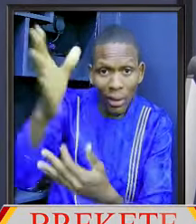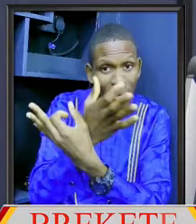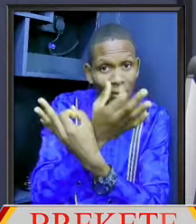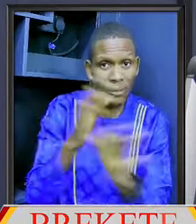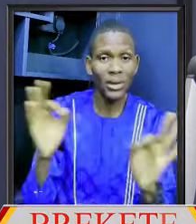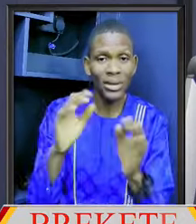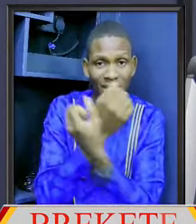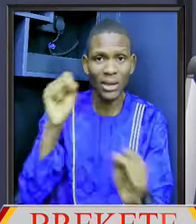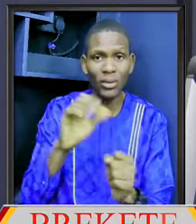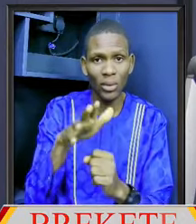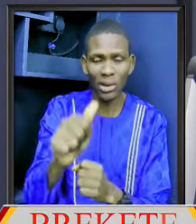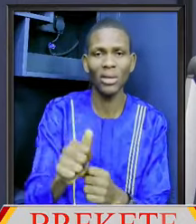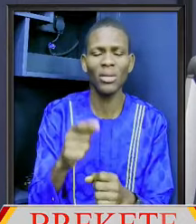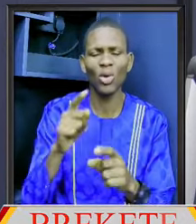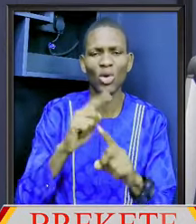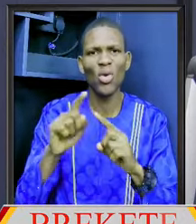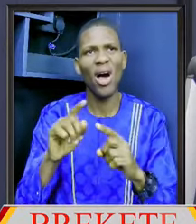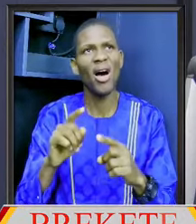But you are daring God.